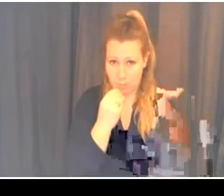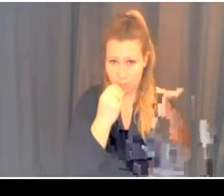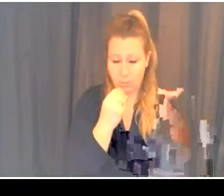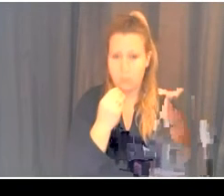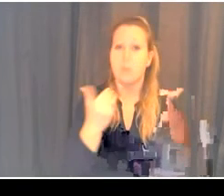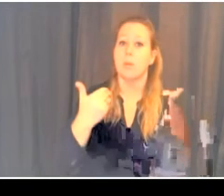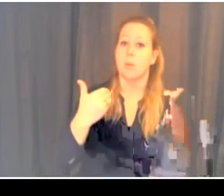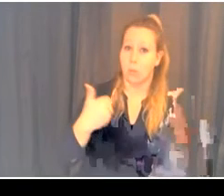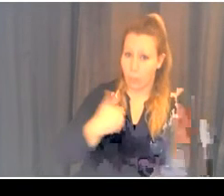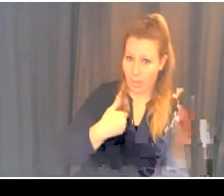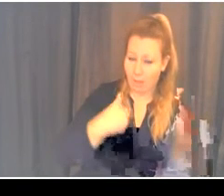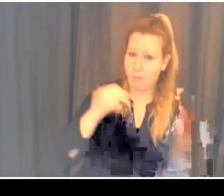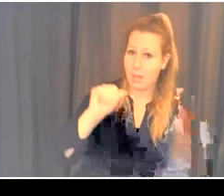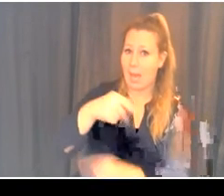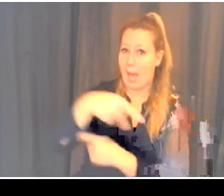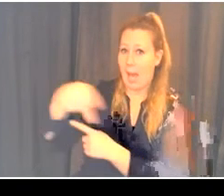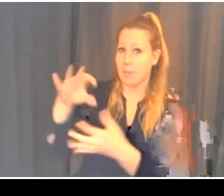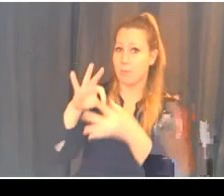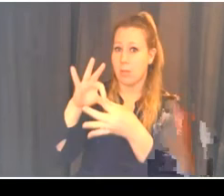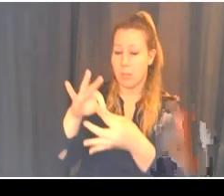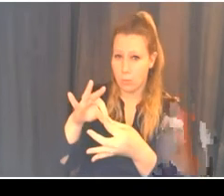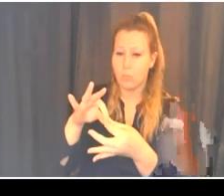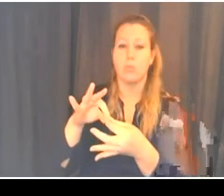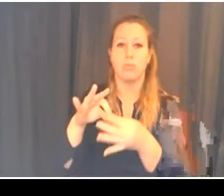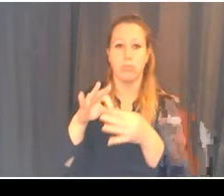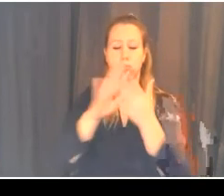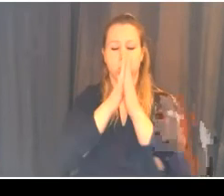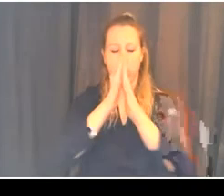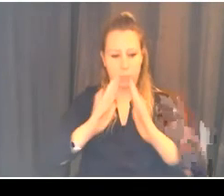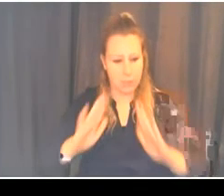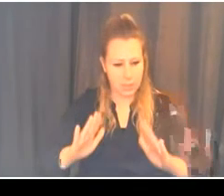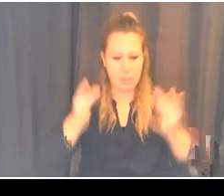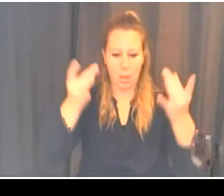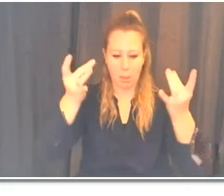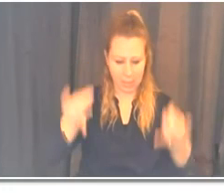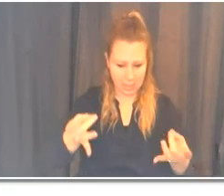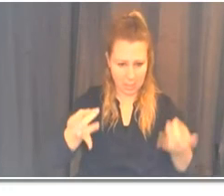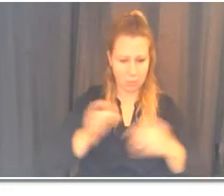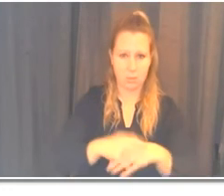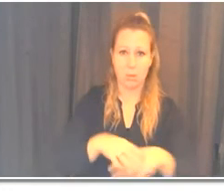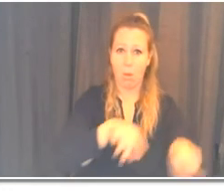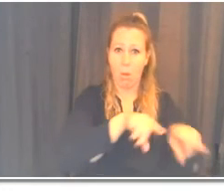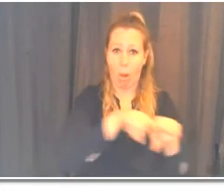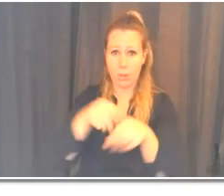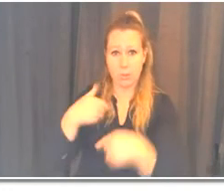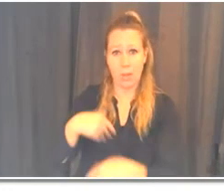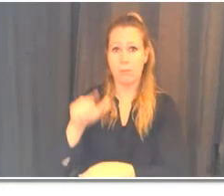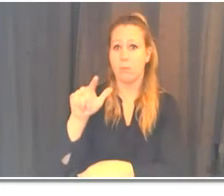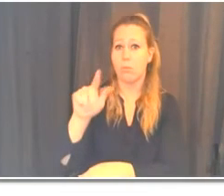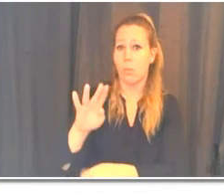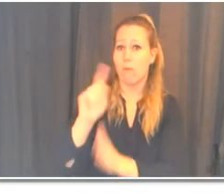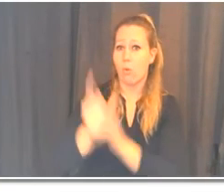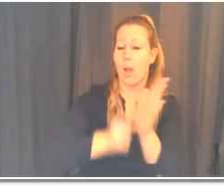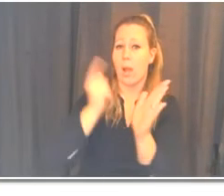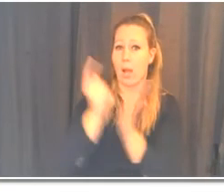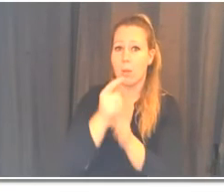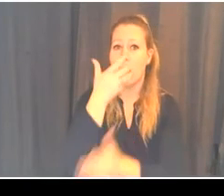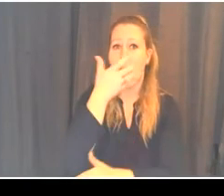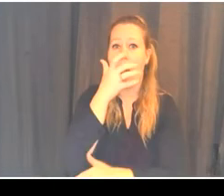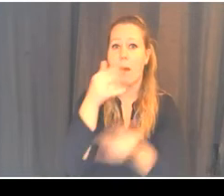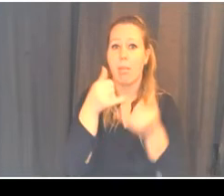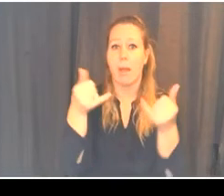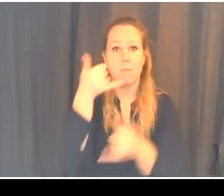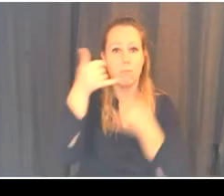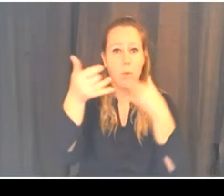is history of conflict including a history of emotional abuse unacceptance of a young person's gender expression ex